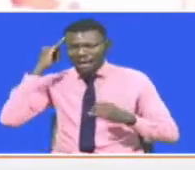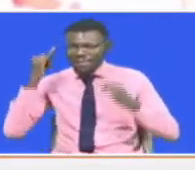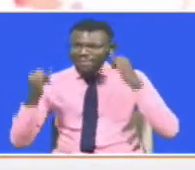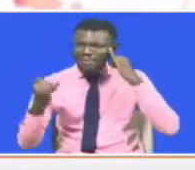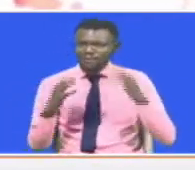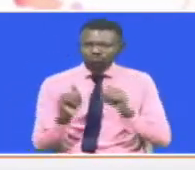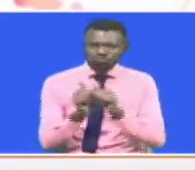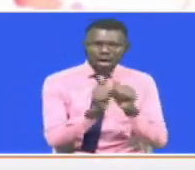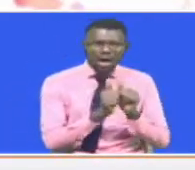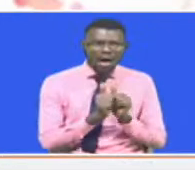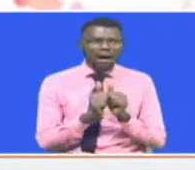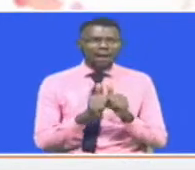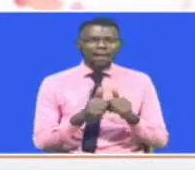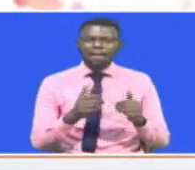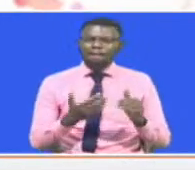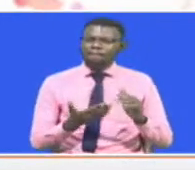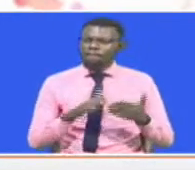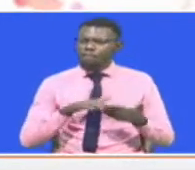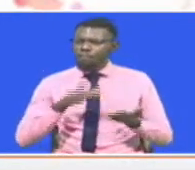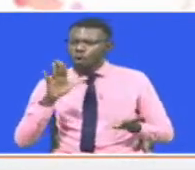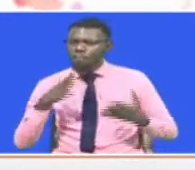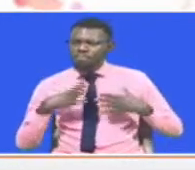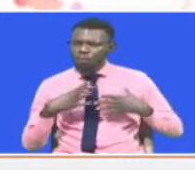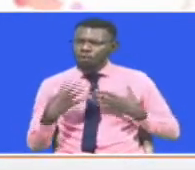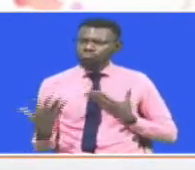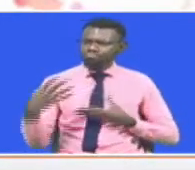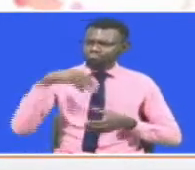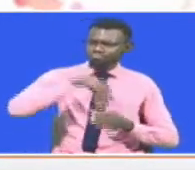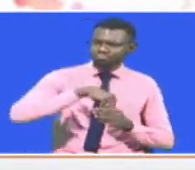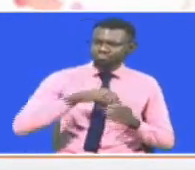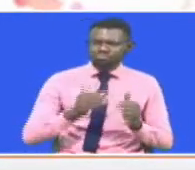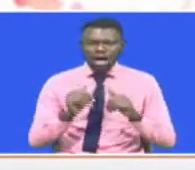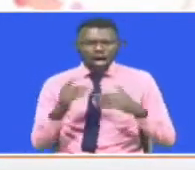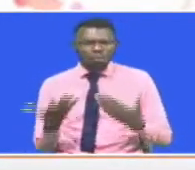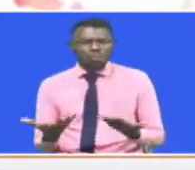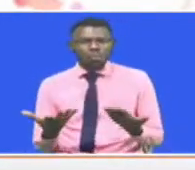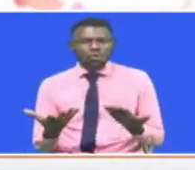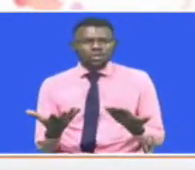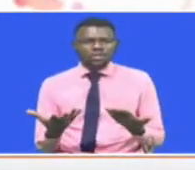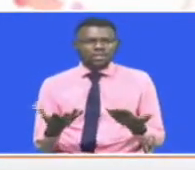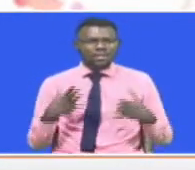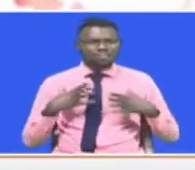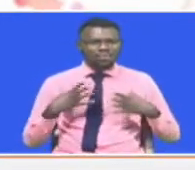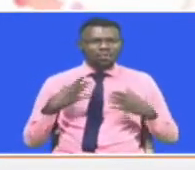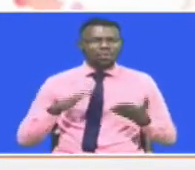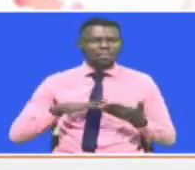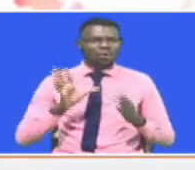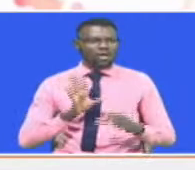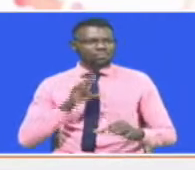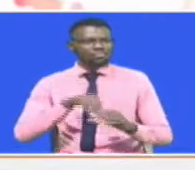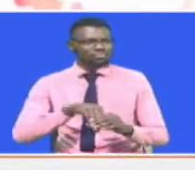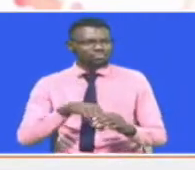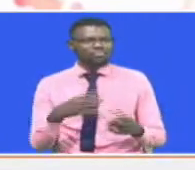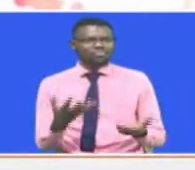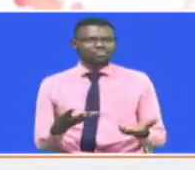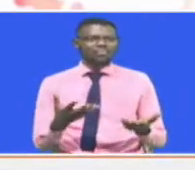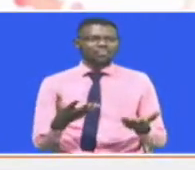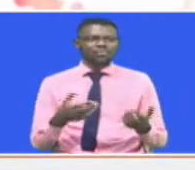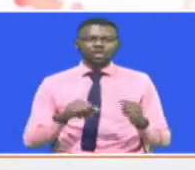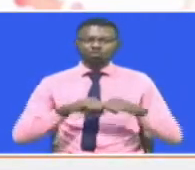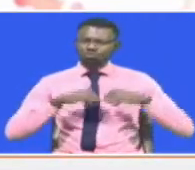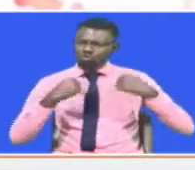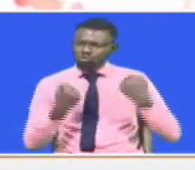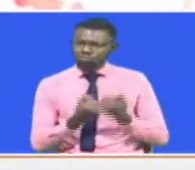in more players? How do we create a platform for more players to come on board to champion the field of social